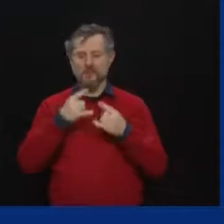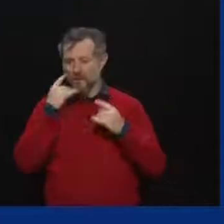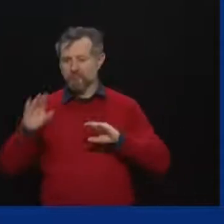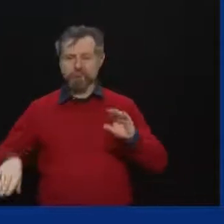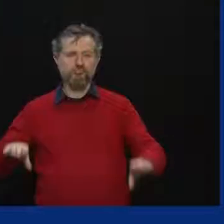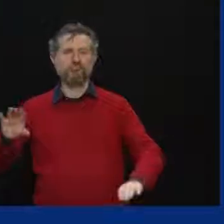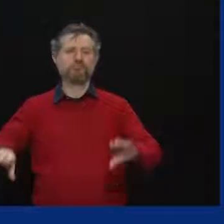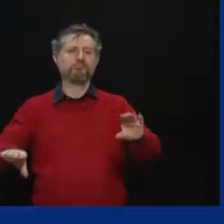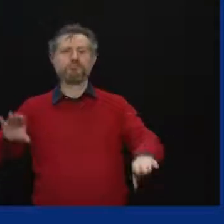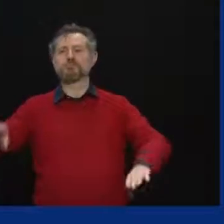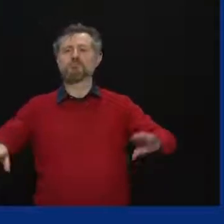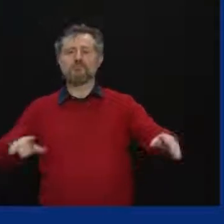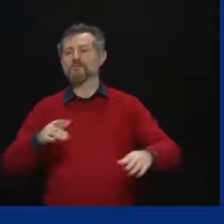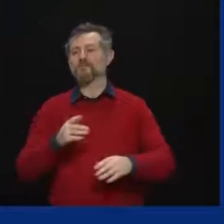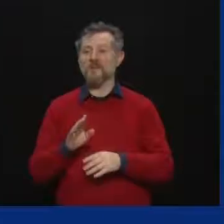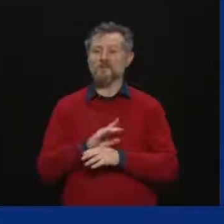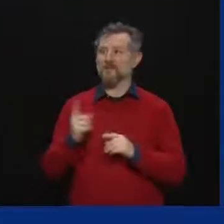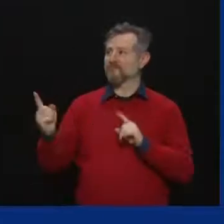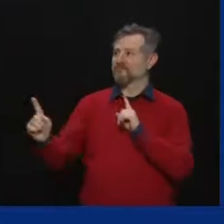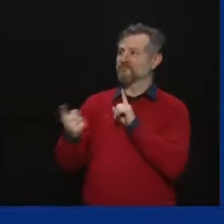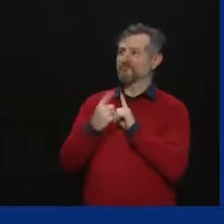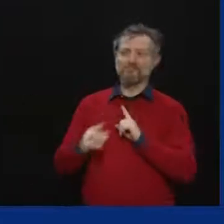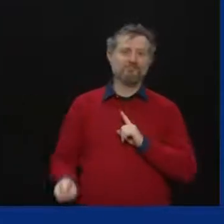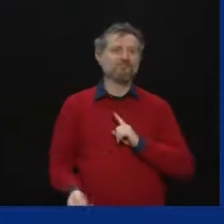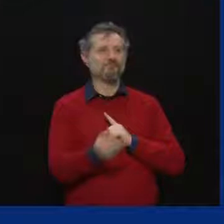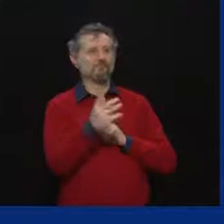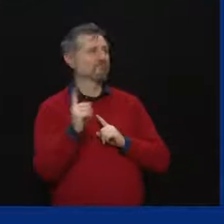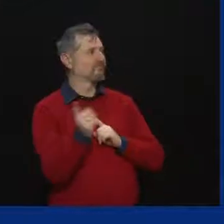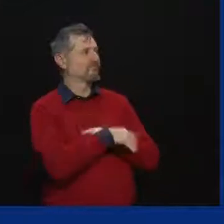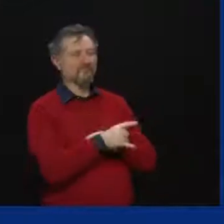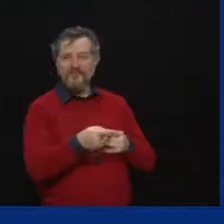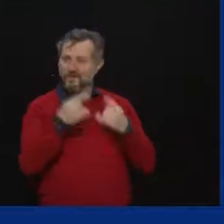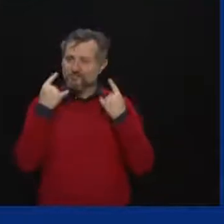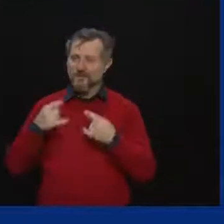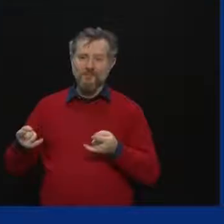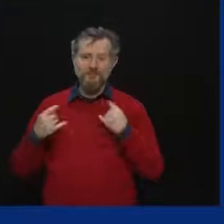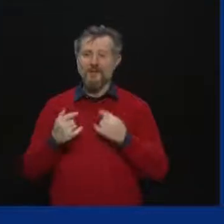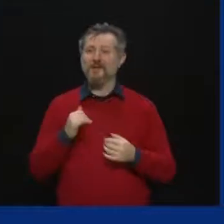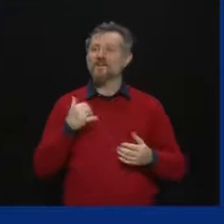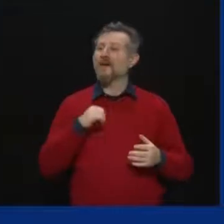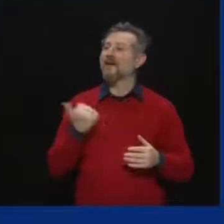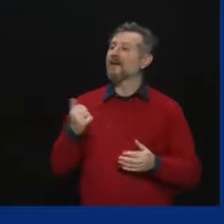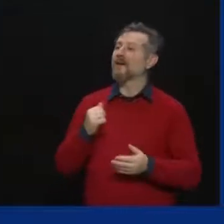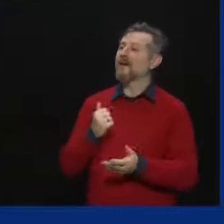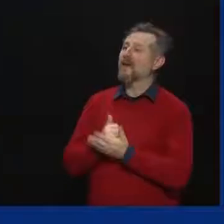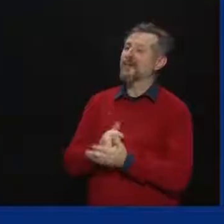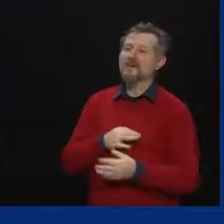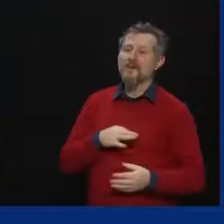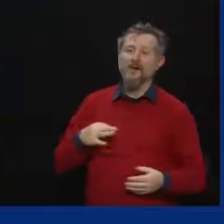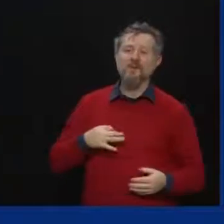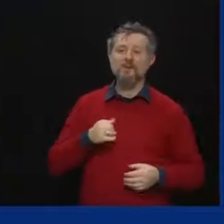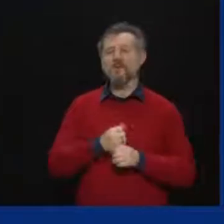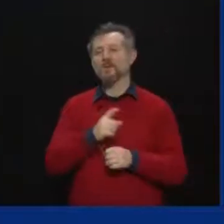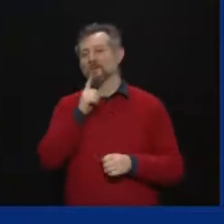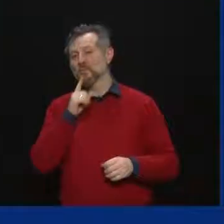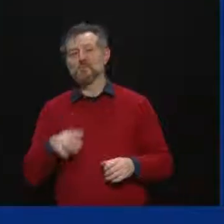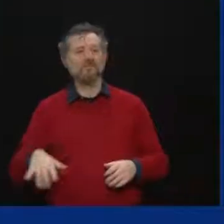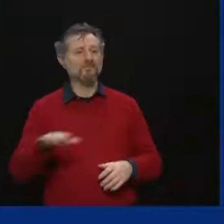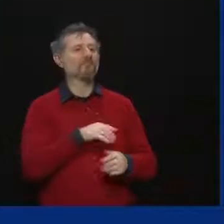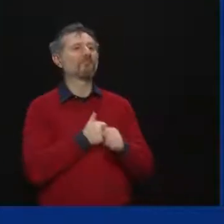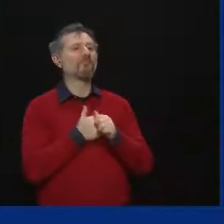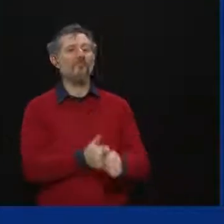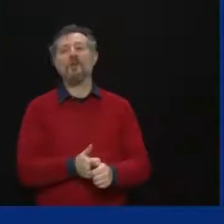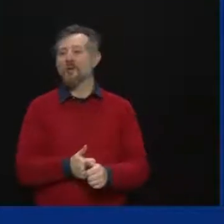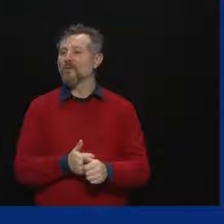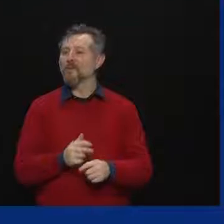can just hand somebody a mask, or if they want to help supplement the staff to make sure that there's compliance, where they want to set up